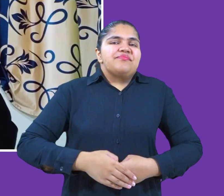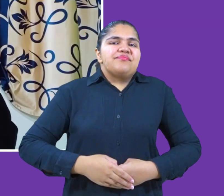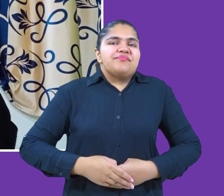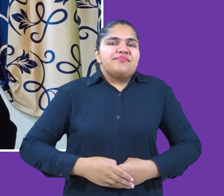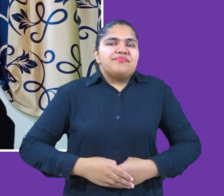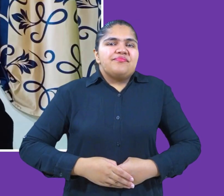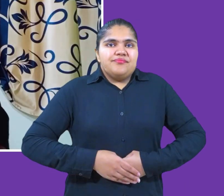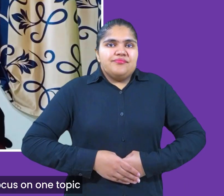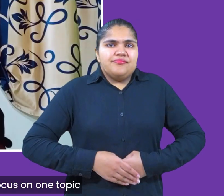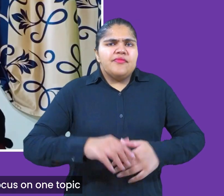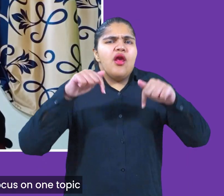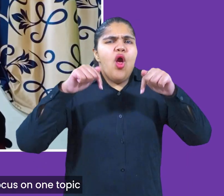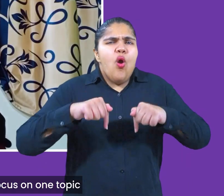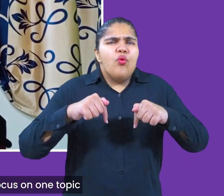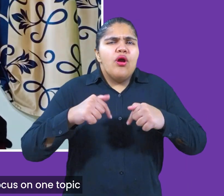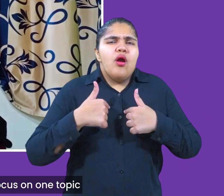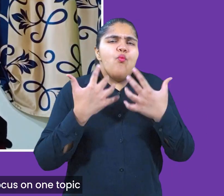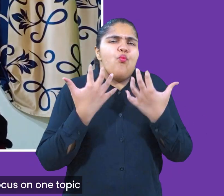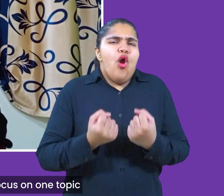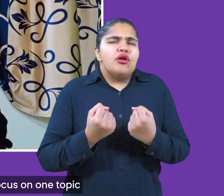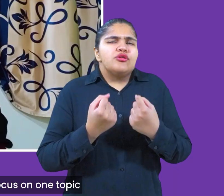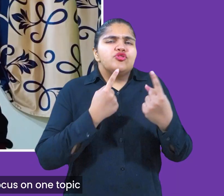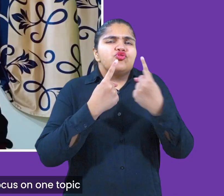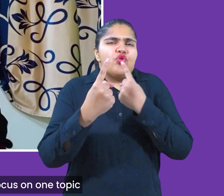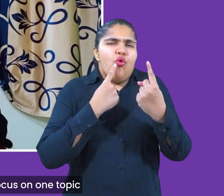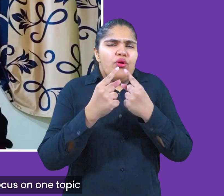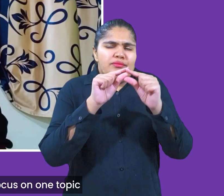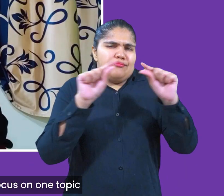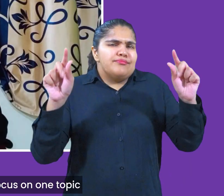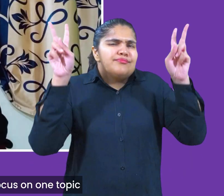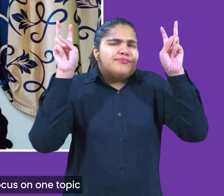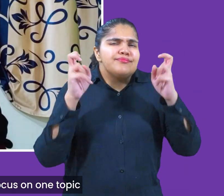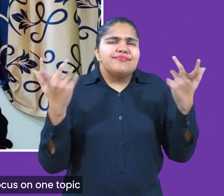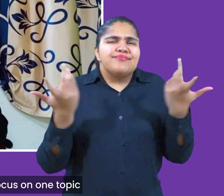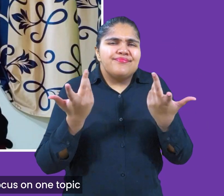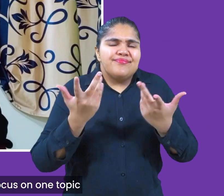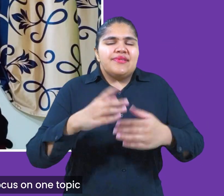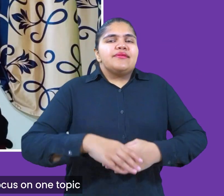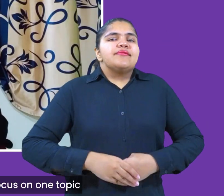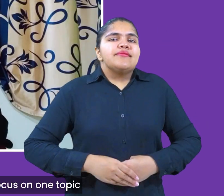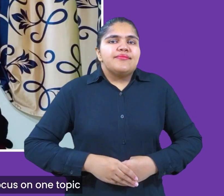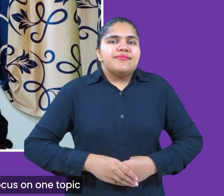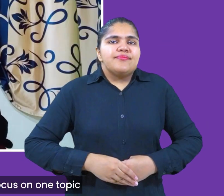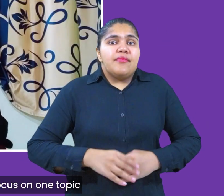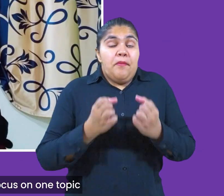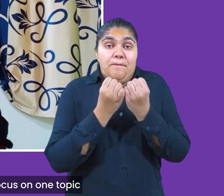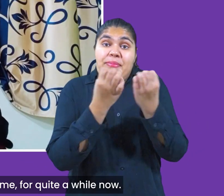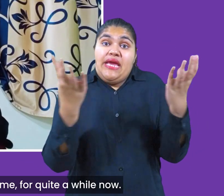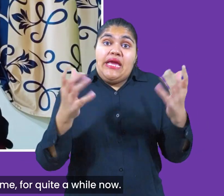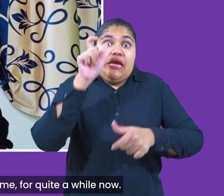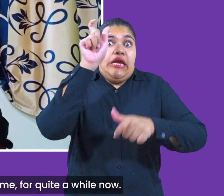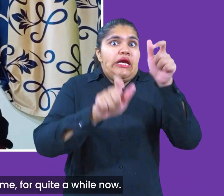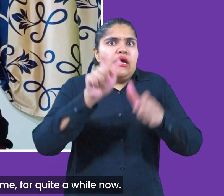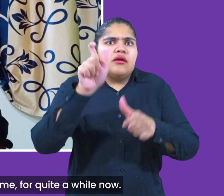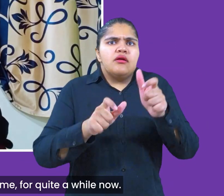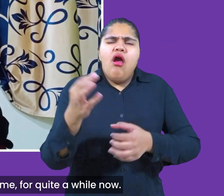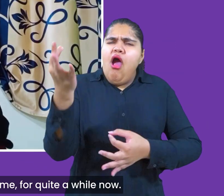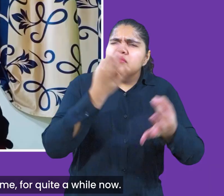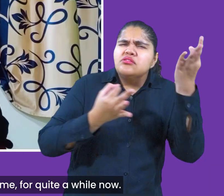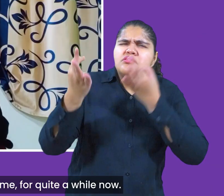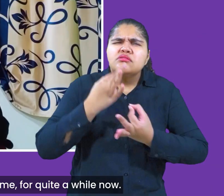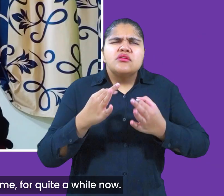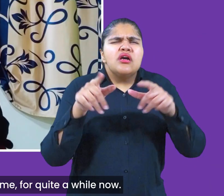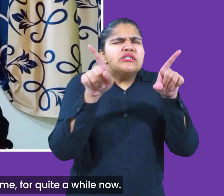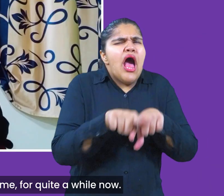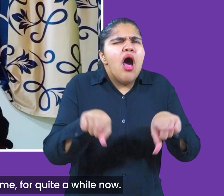possibilities. So now, today I would like to focus on one topic which many people have been